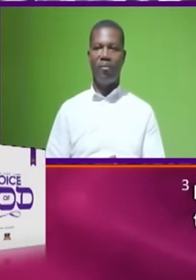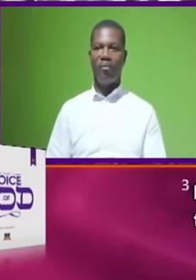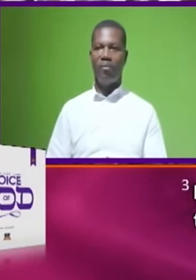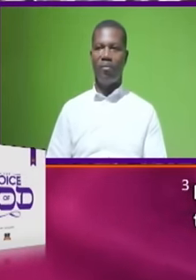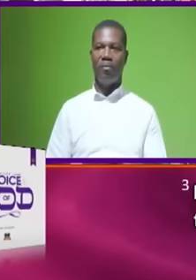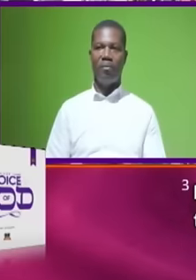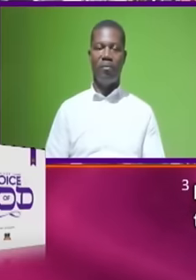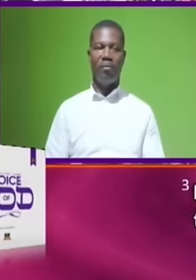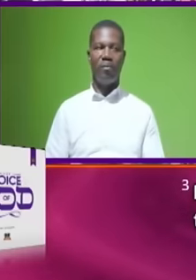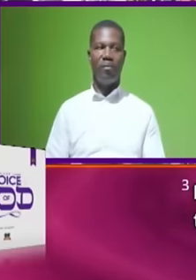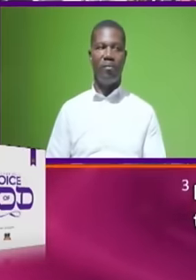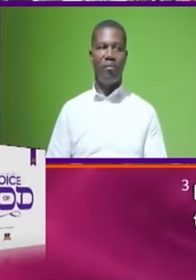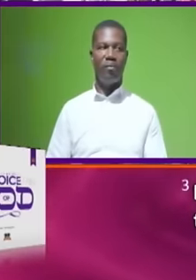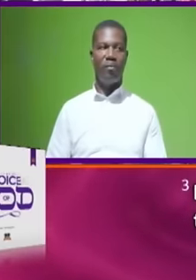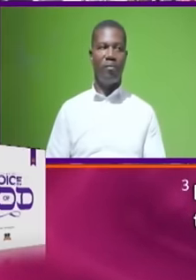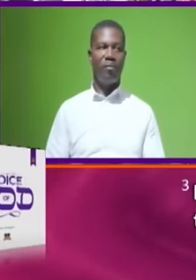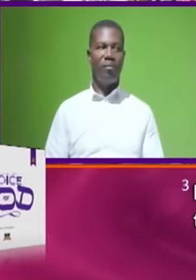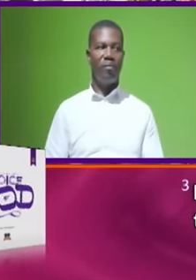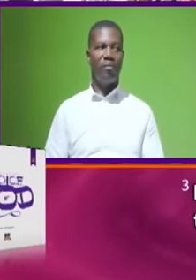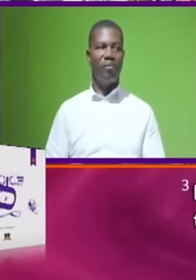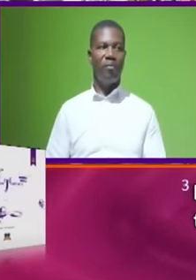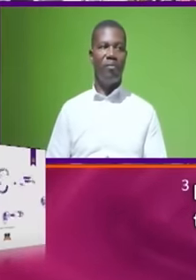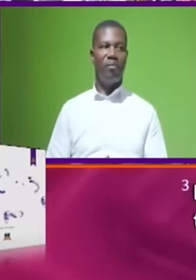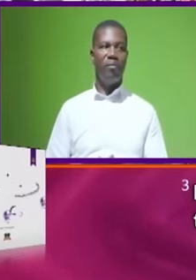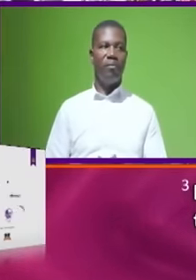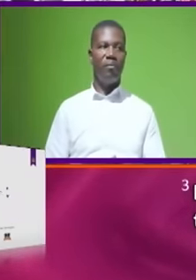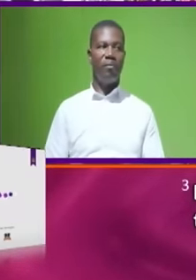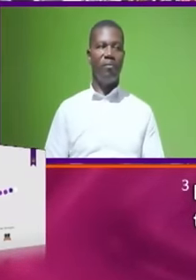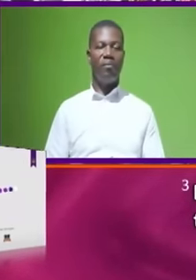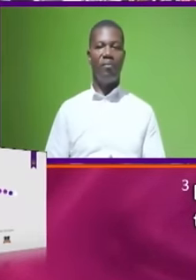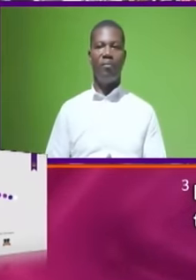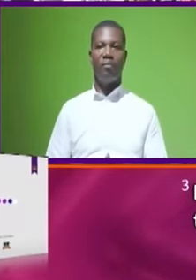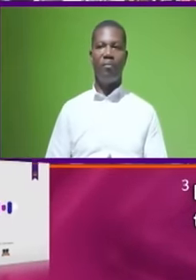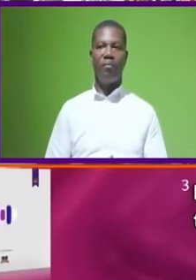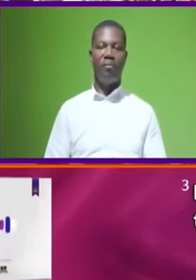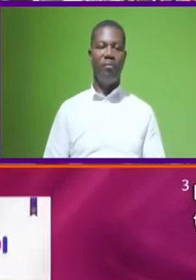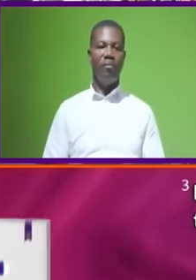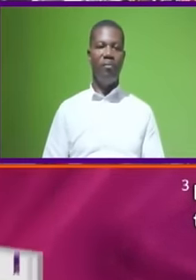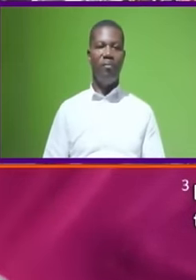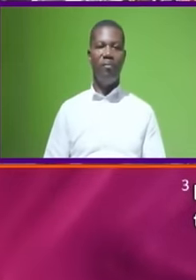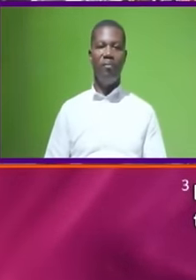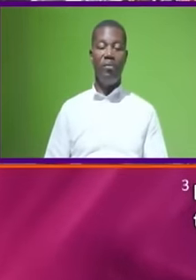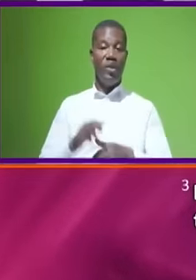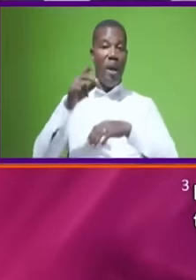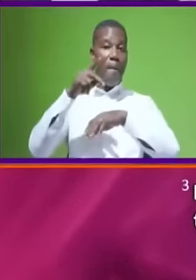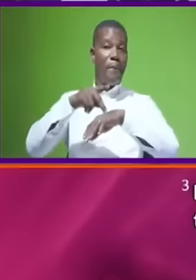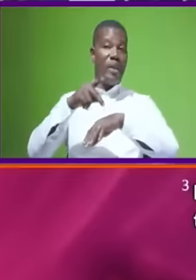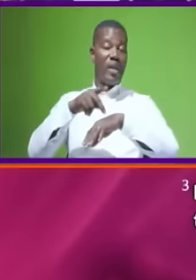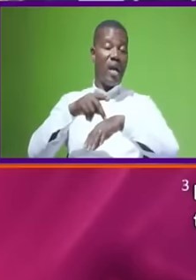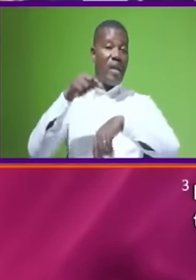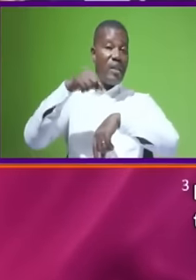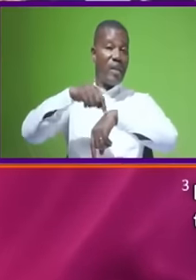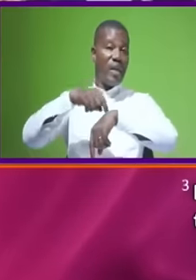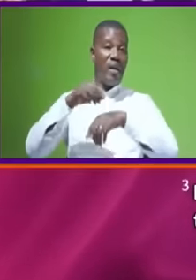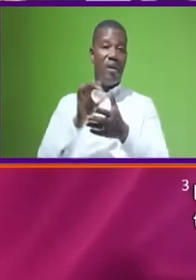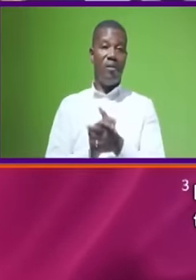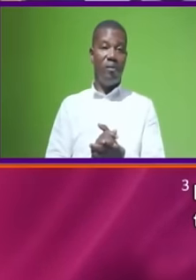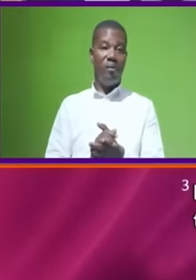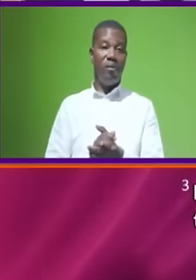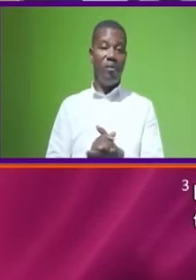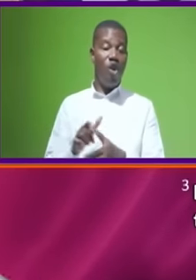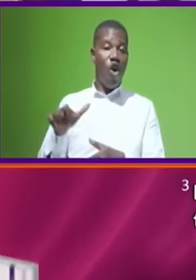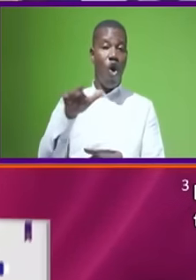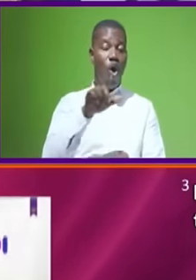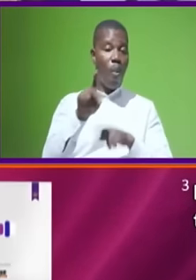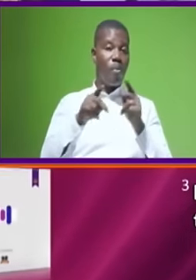offering and a thanksgiving, you are coming to take part of it. Peter, no ma pen so there. Obia koton de ba. Me